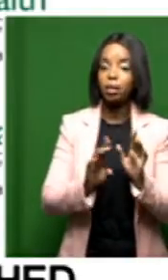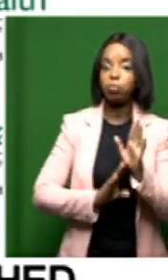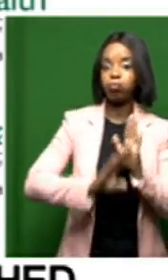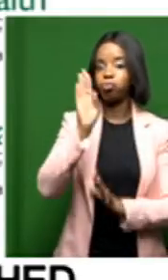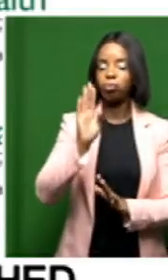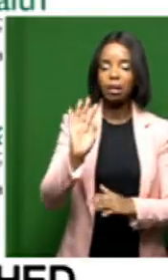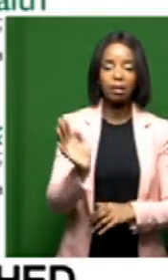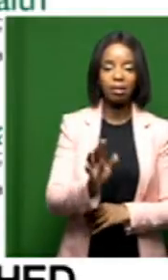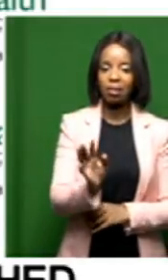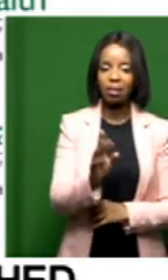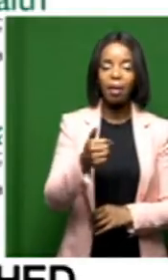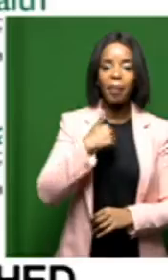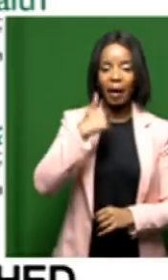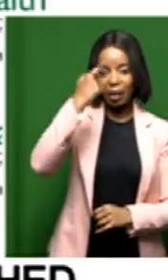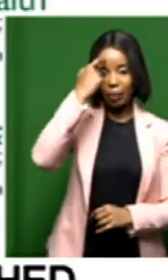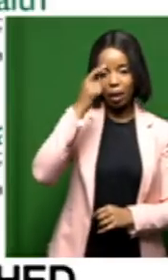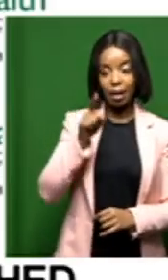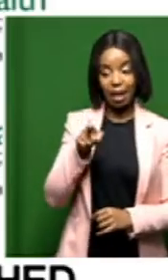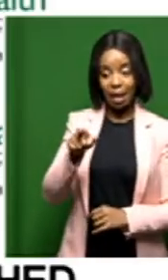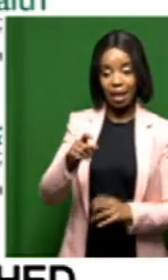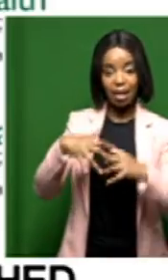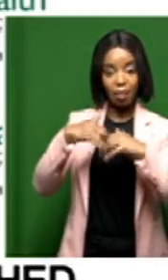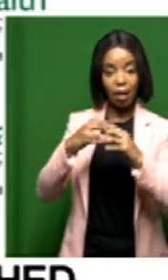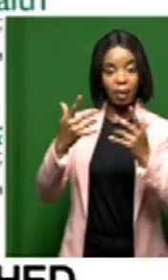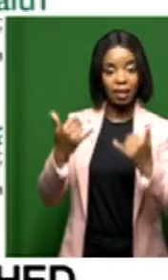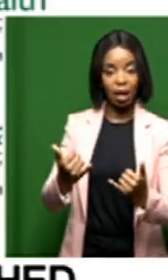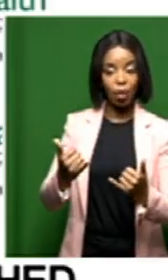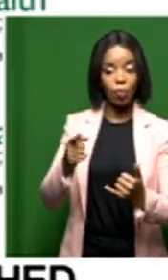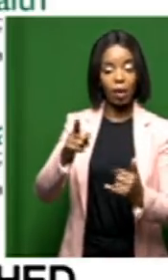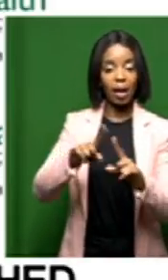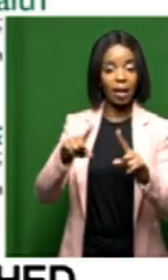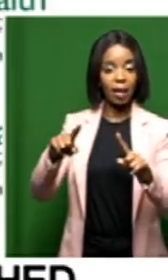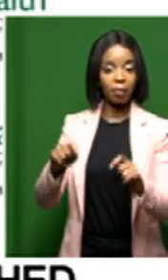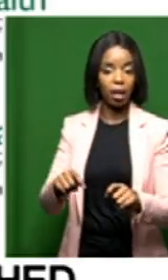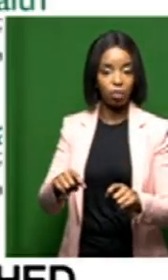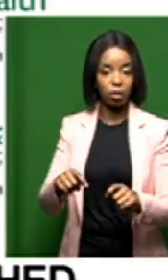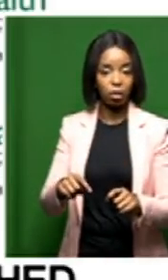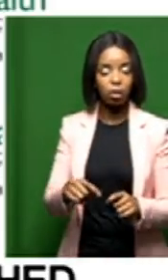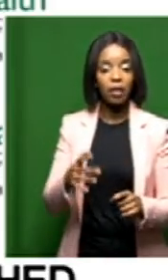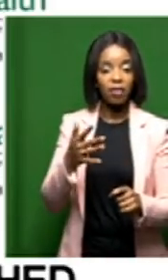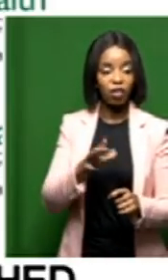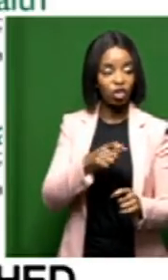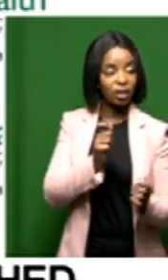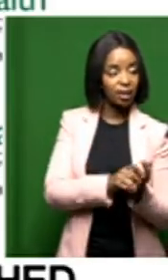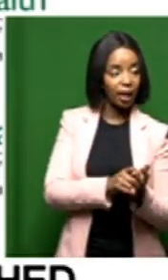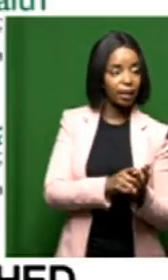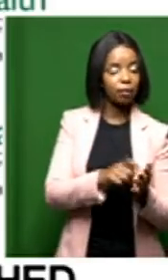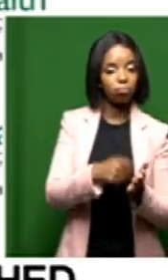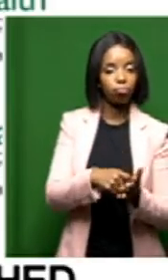think currently through that facility, they've acquired or they've signed contracts for just